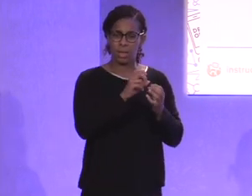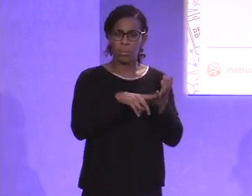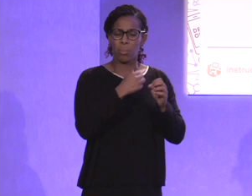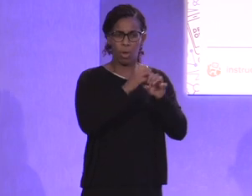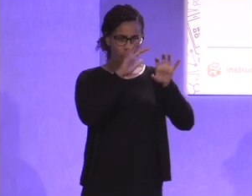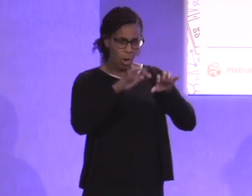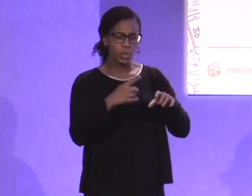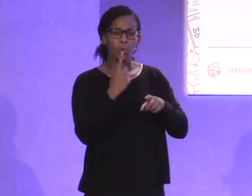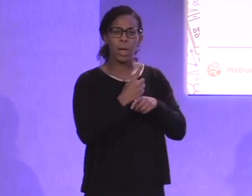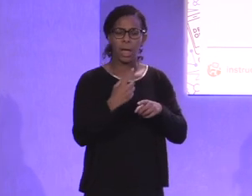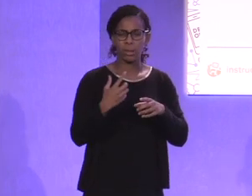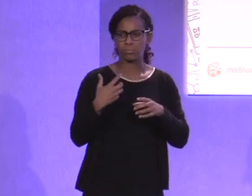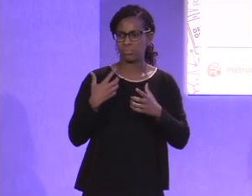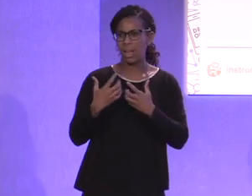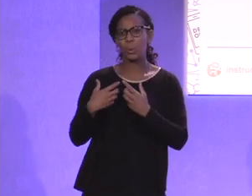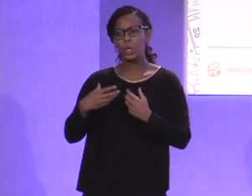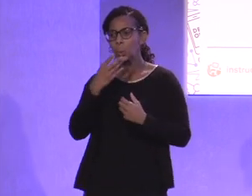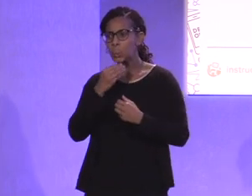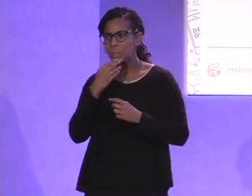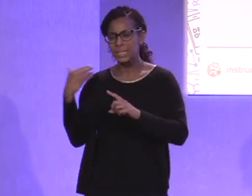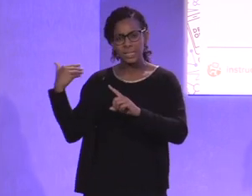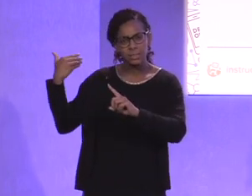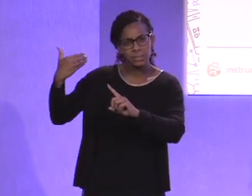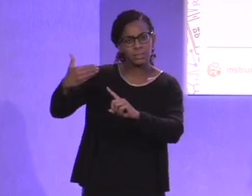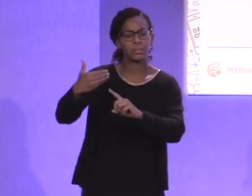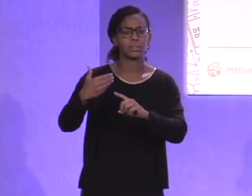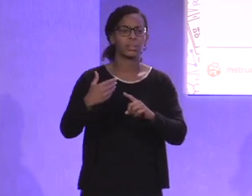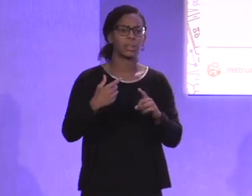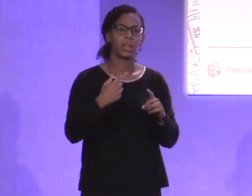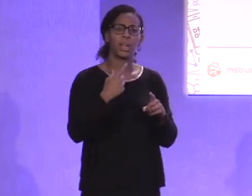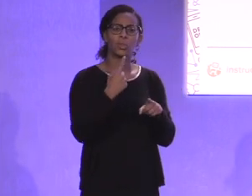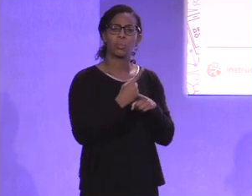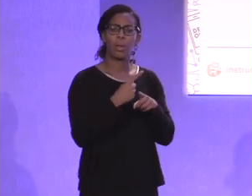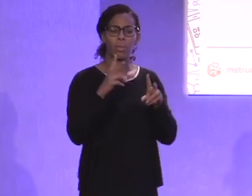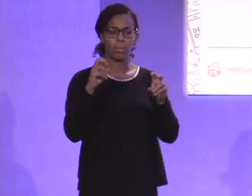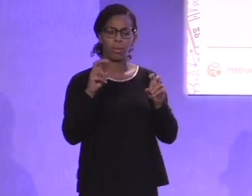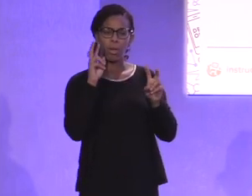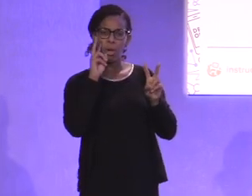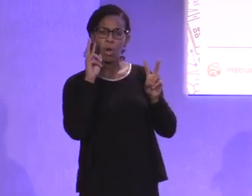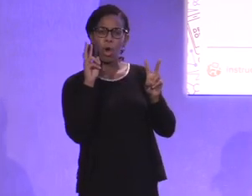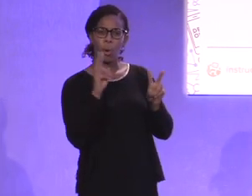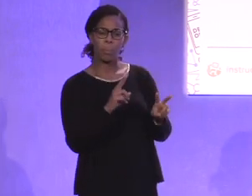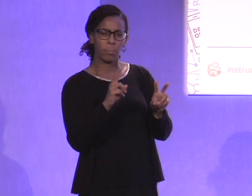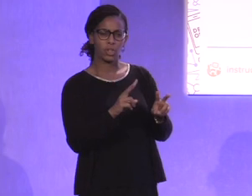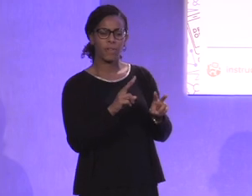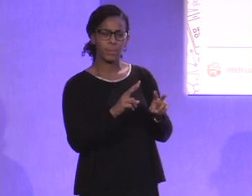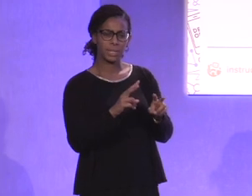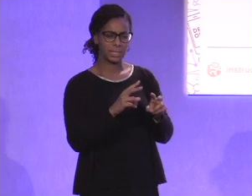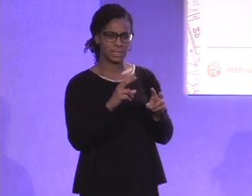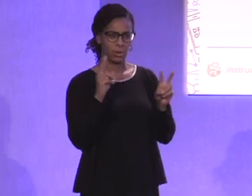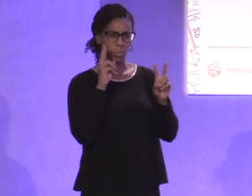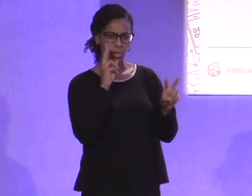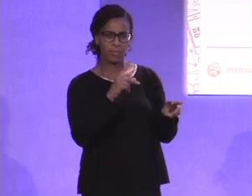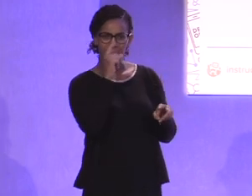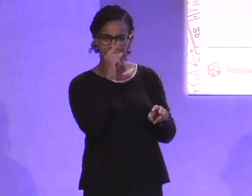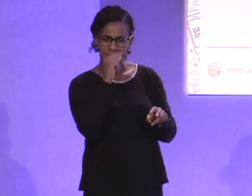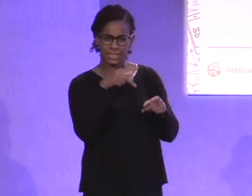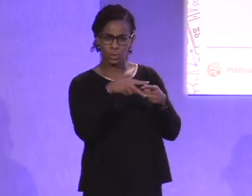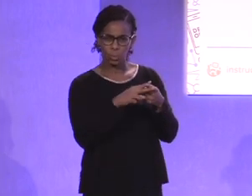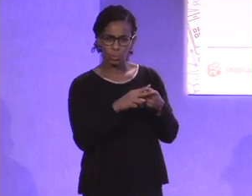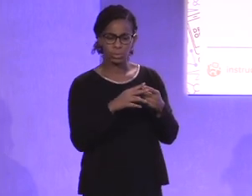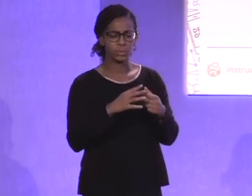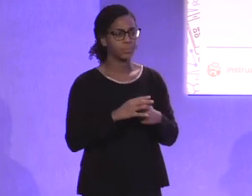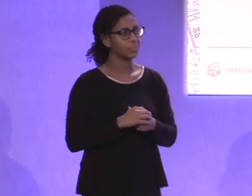of the people in Pivotal that create the observability tool suites that we have to support